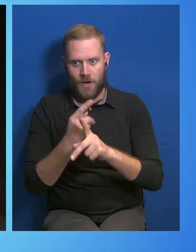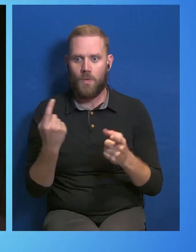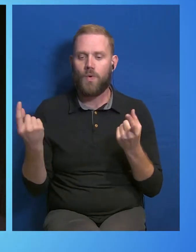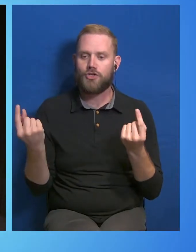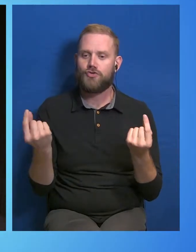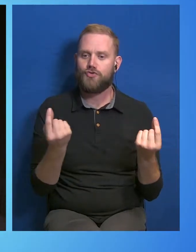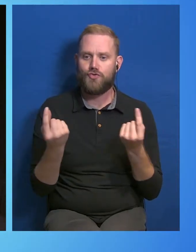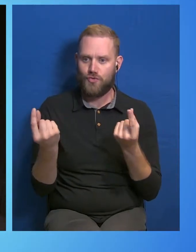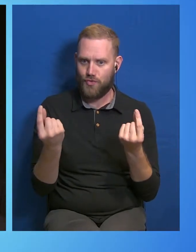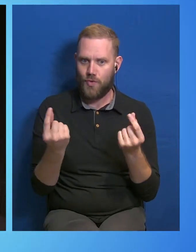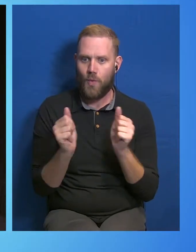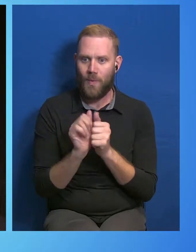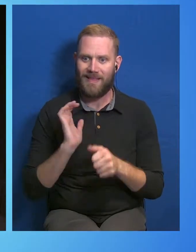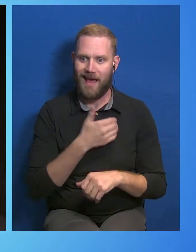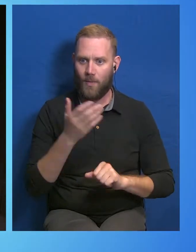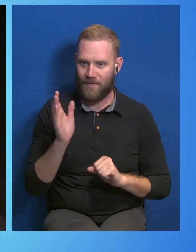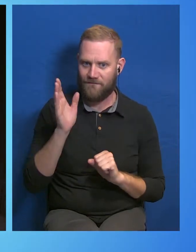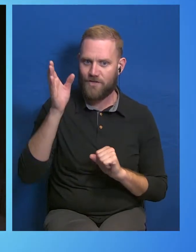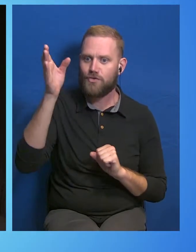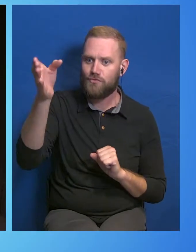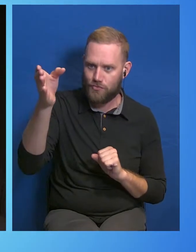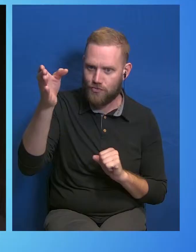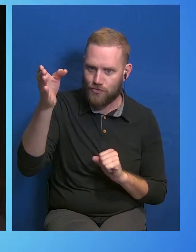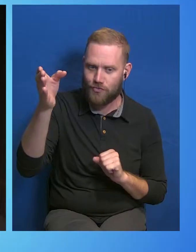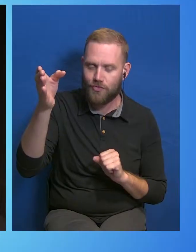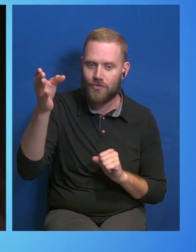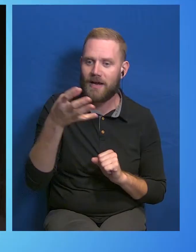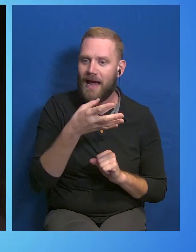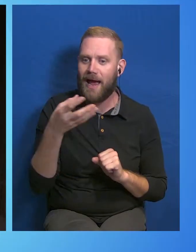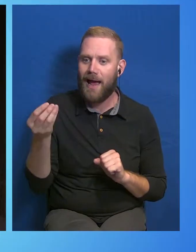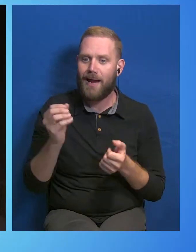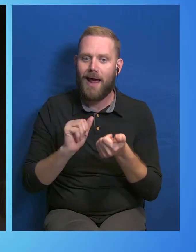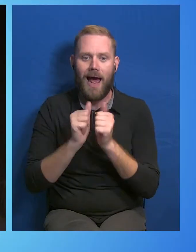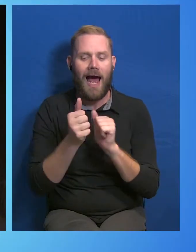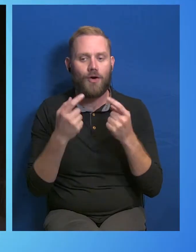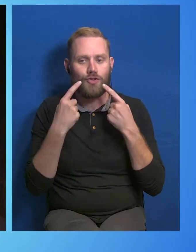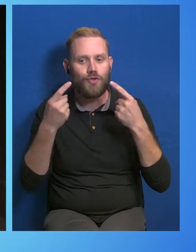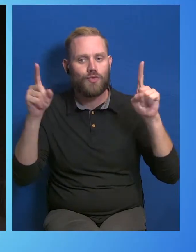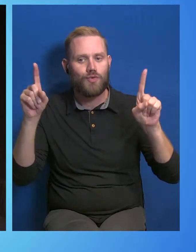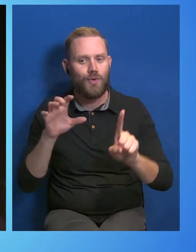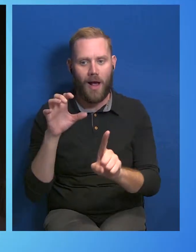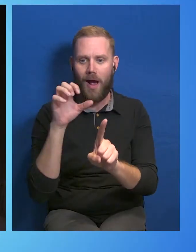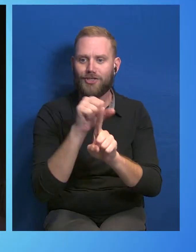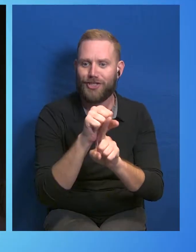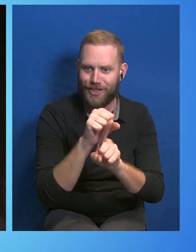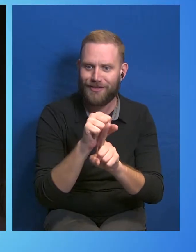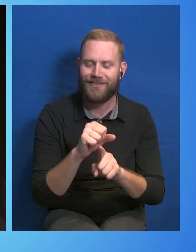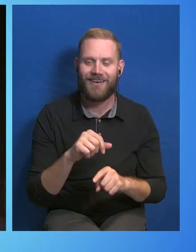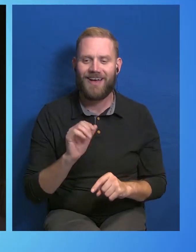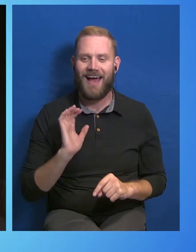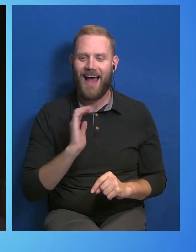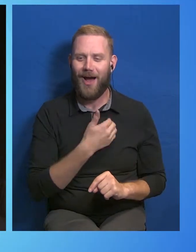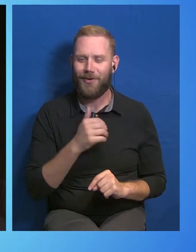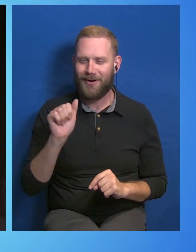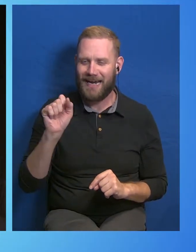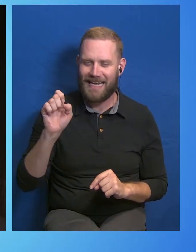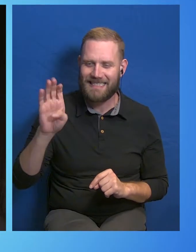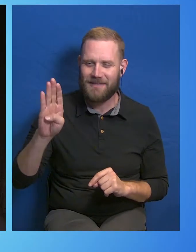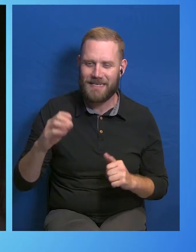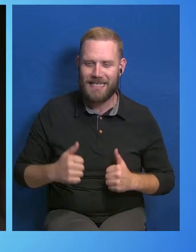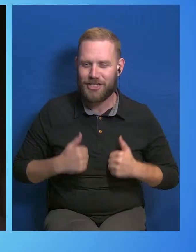do with our future and how to achieve ASDB's